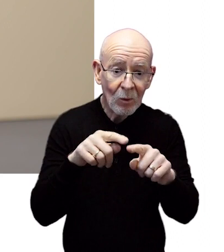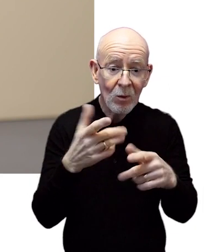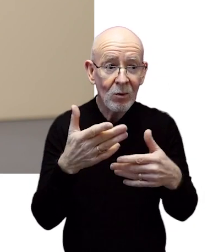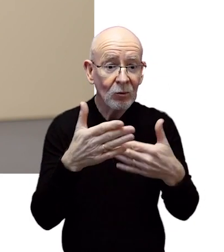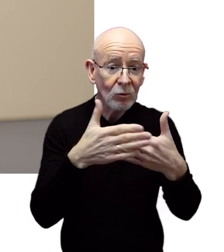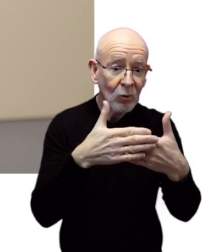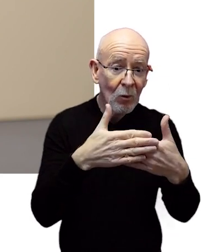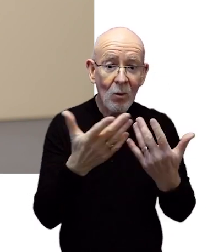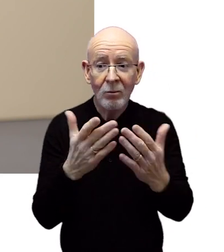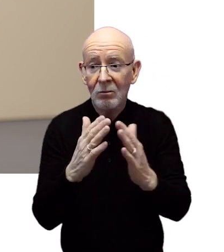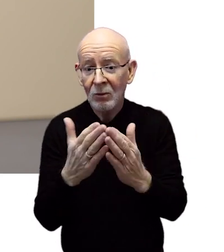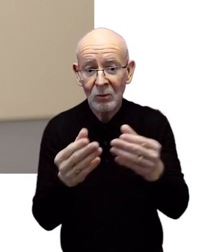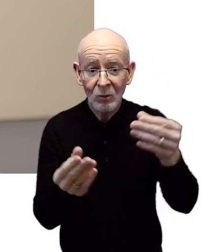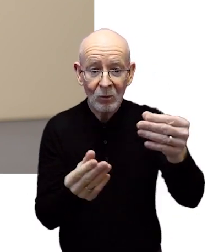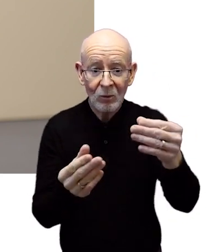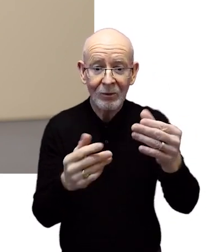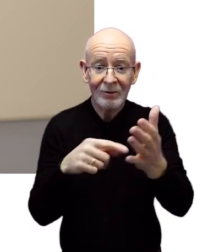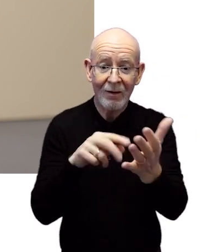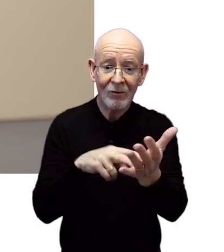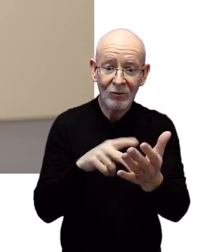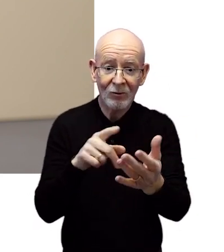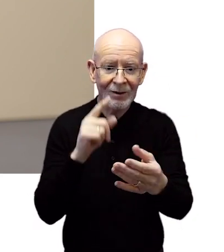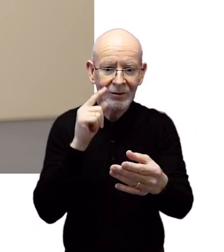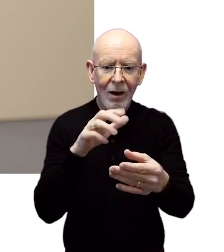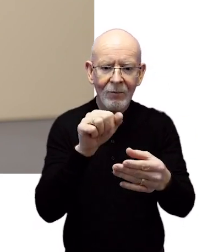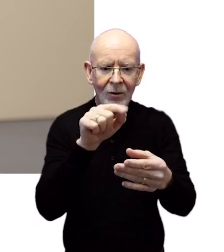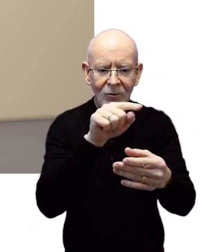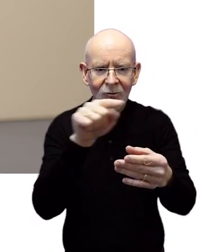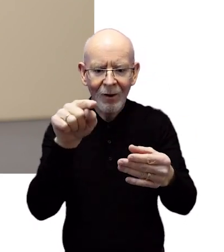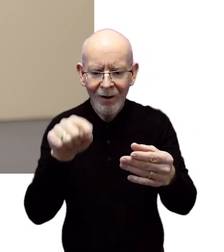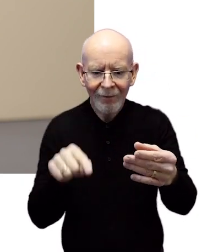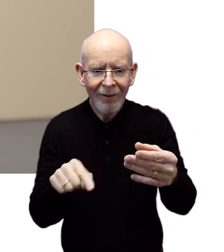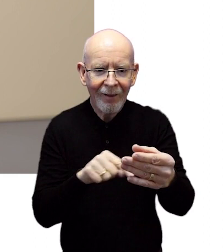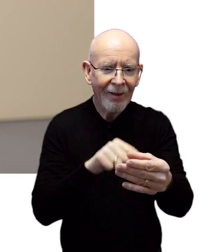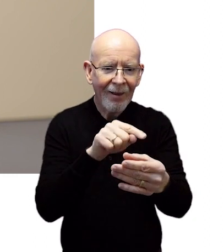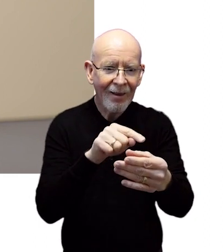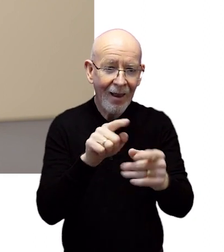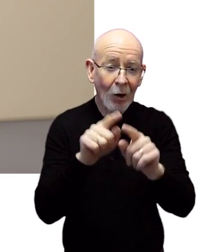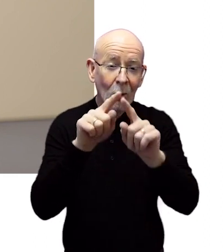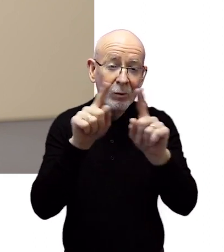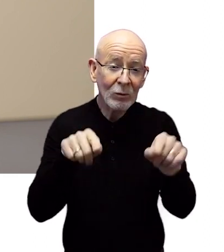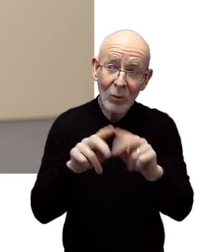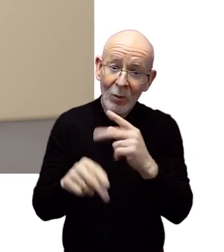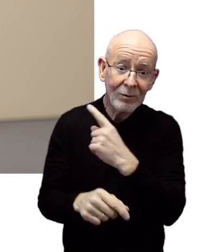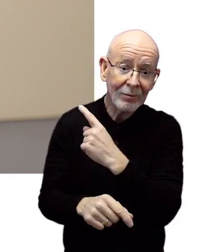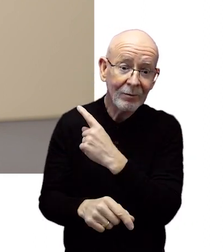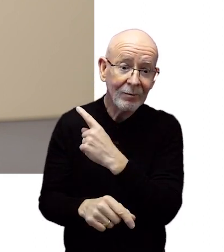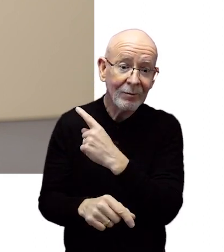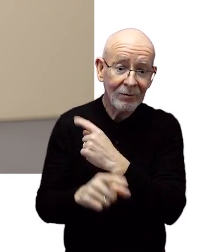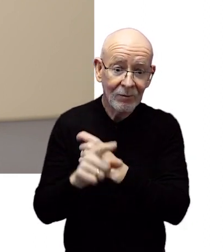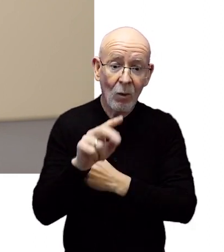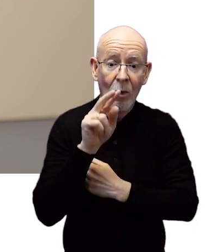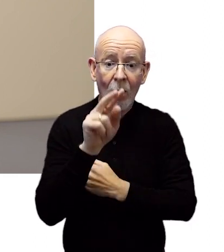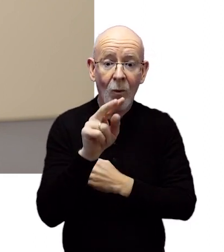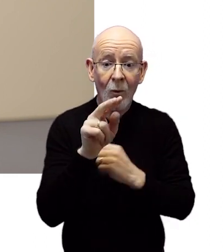television screen. Now, you are going to try to follow the sides of the rectangle with your eyes as you breathe. Start by